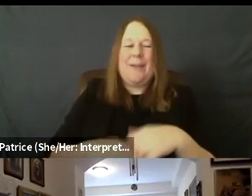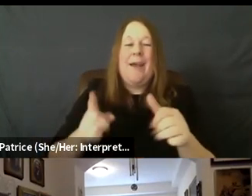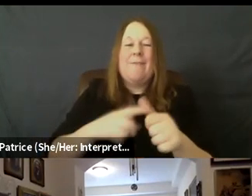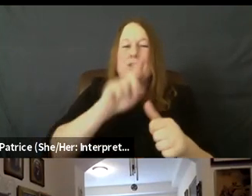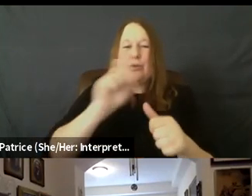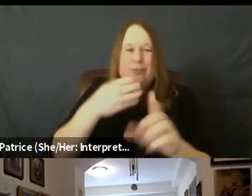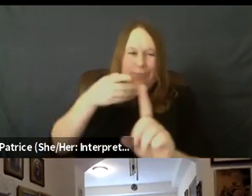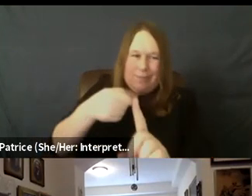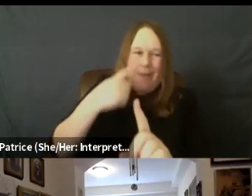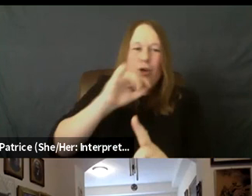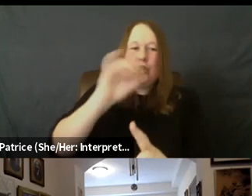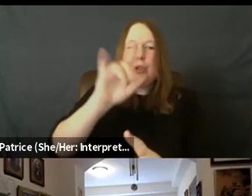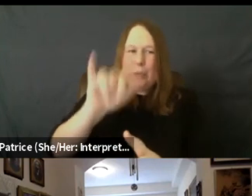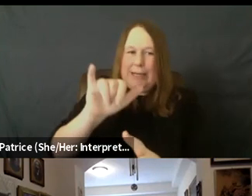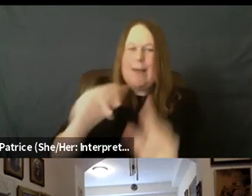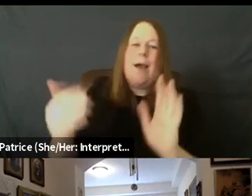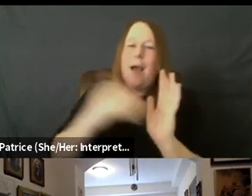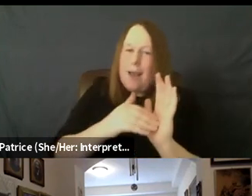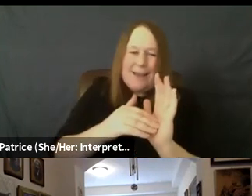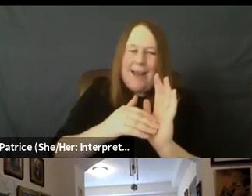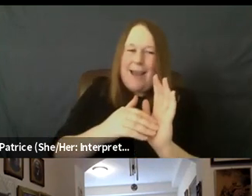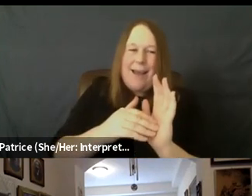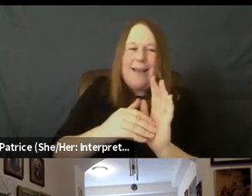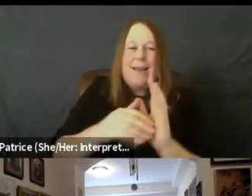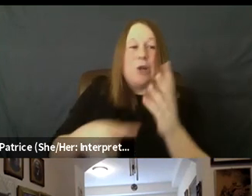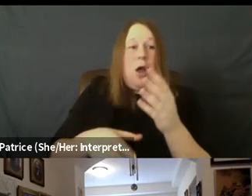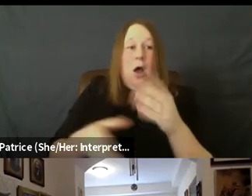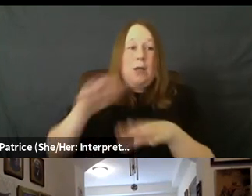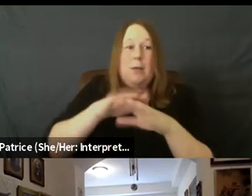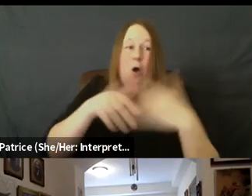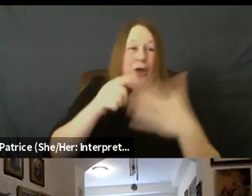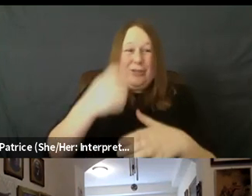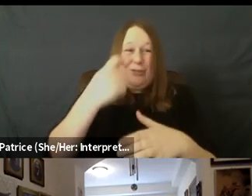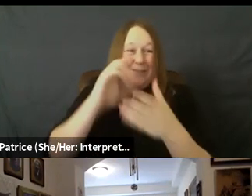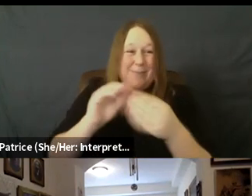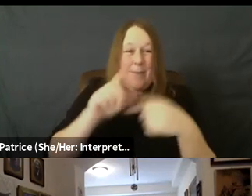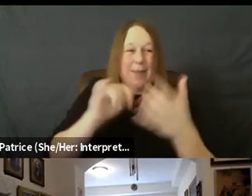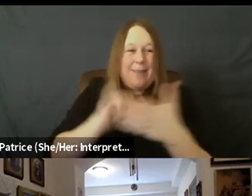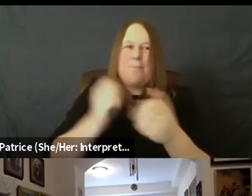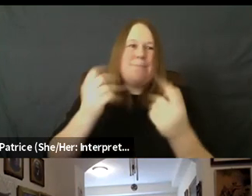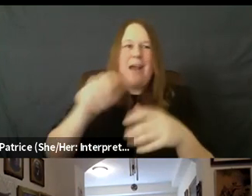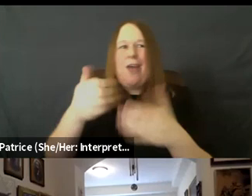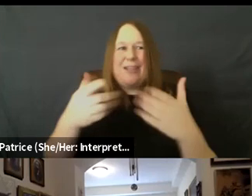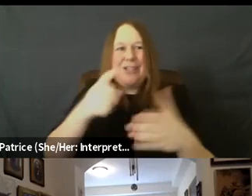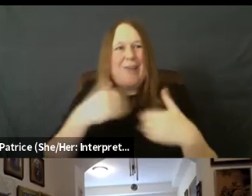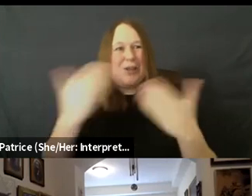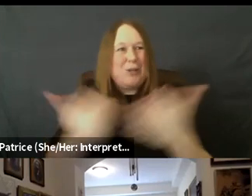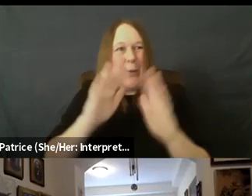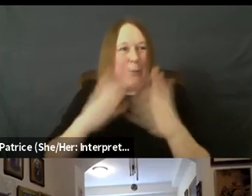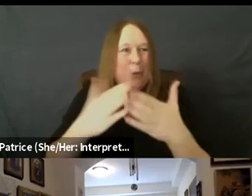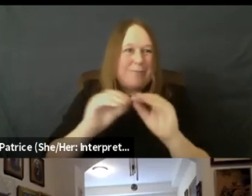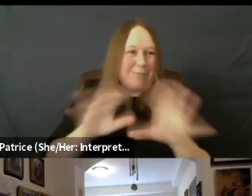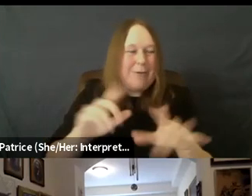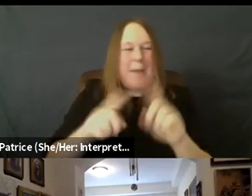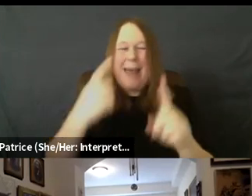Judy Heumann. And again, we, in addition to all the things you said about Judy, there are many other things, including that she has a new book out. But I think